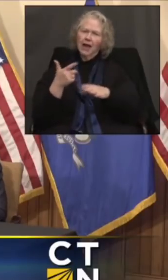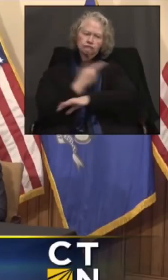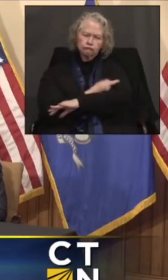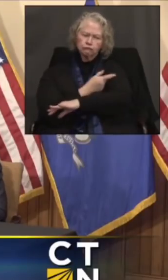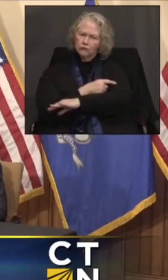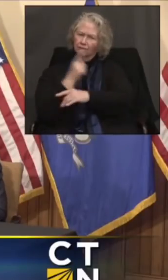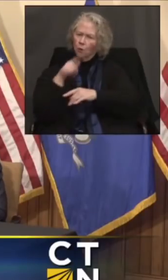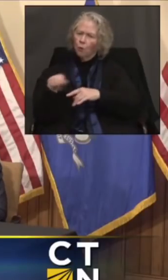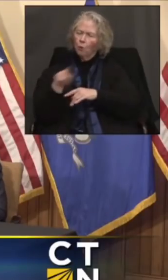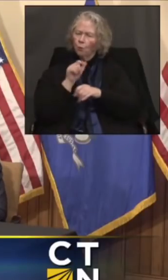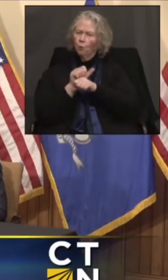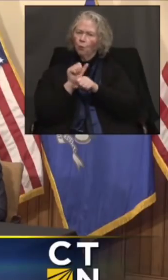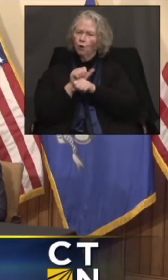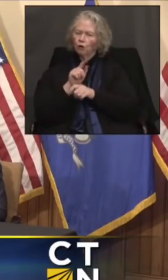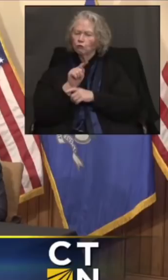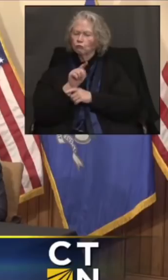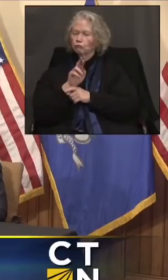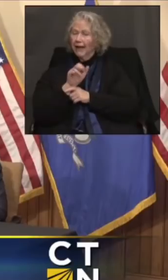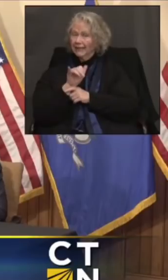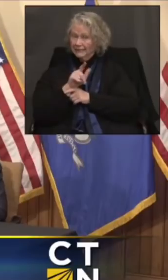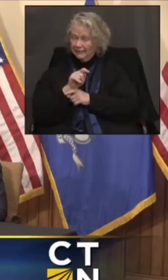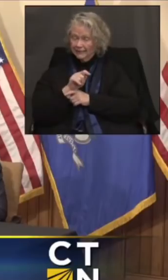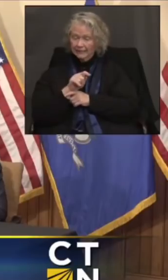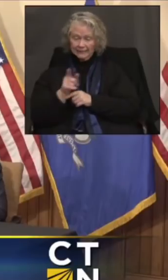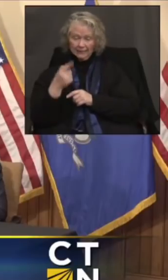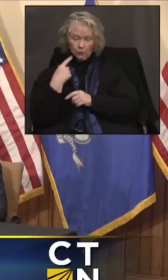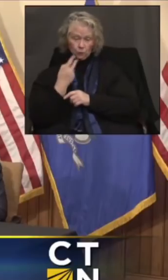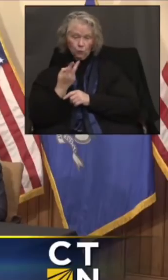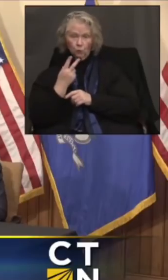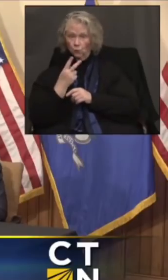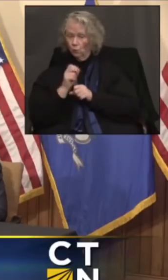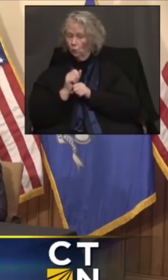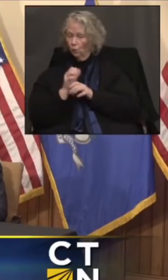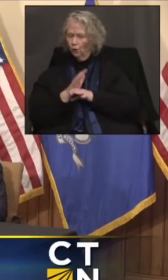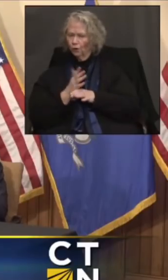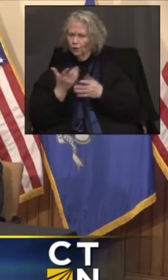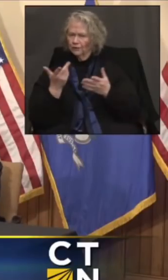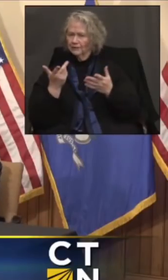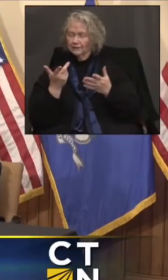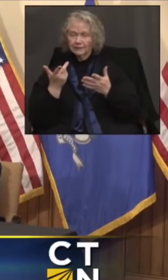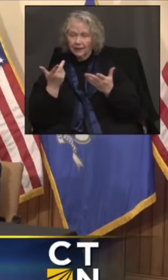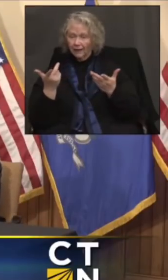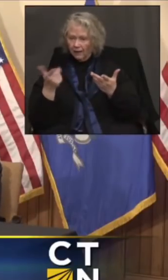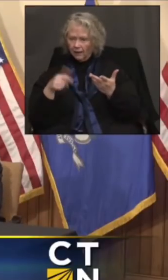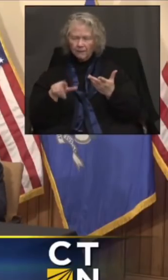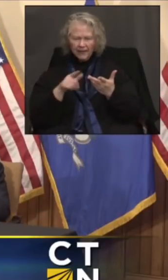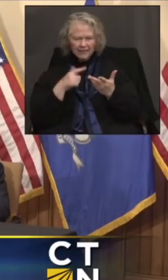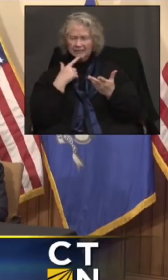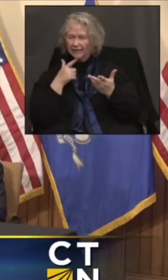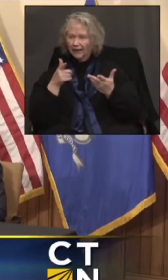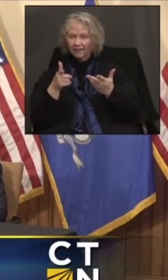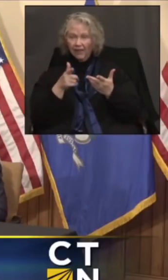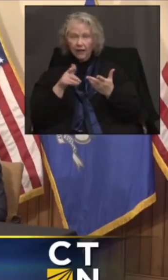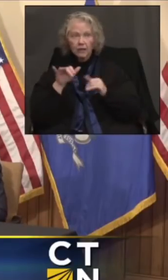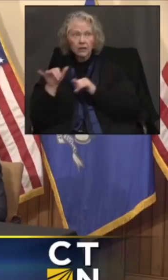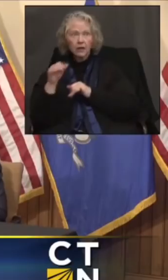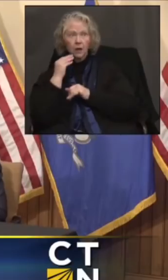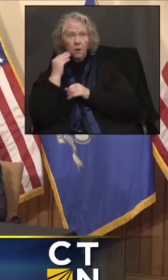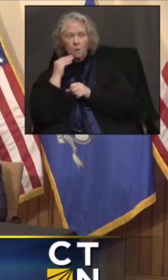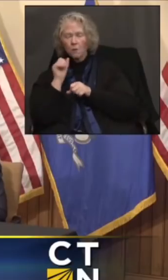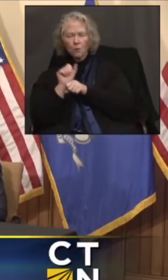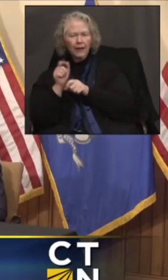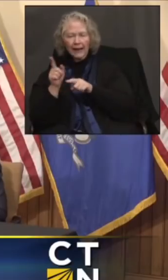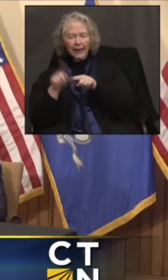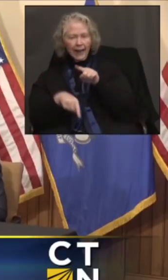workers. They were pointing to transit workers, they can't work from home, they transport other essential workers, and also that workers